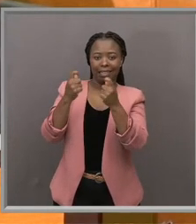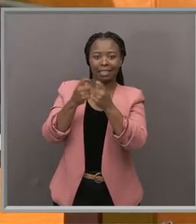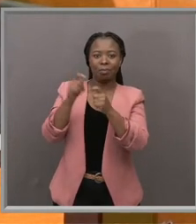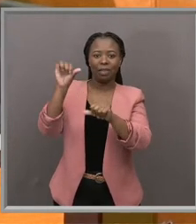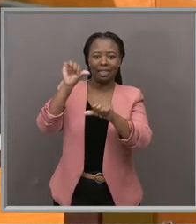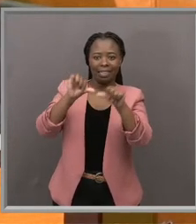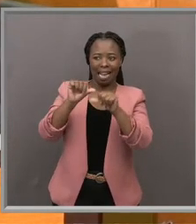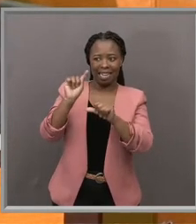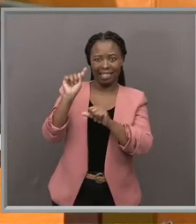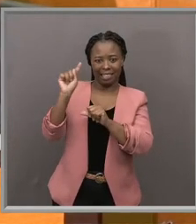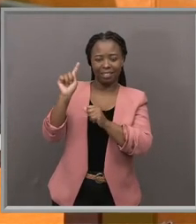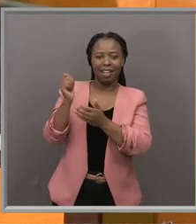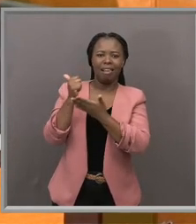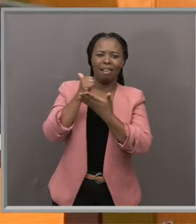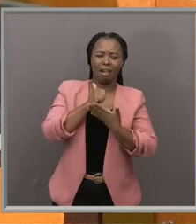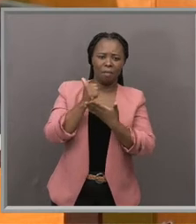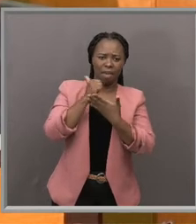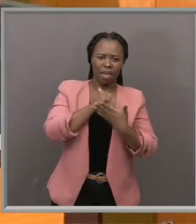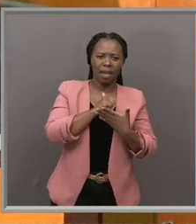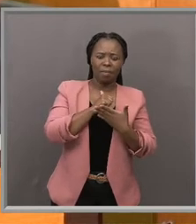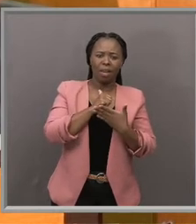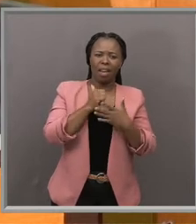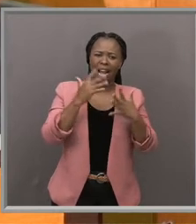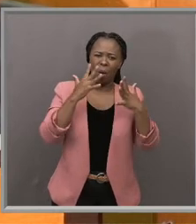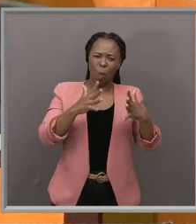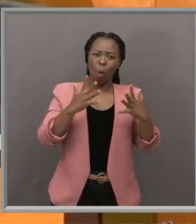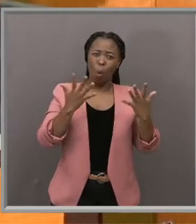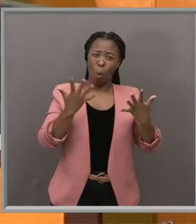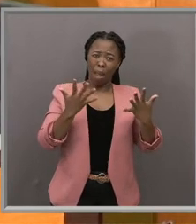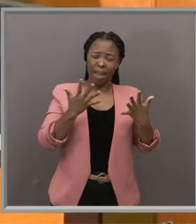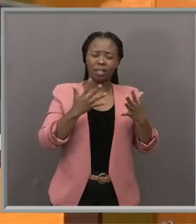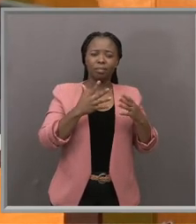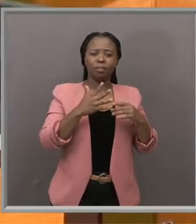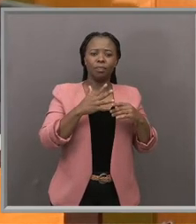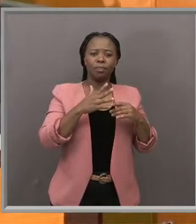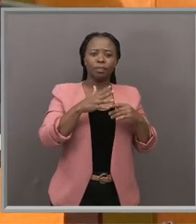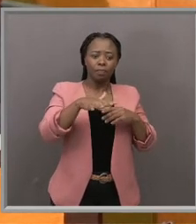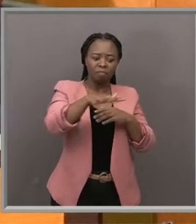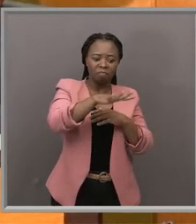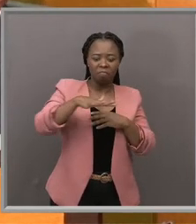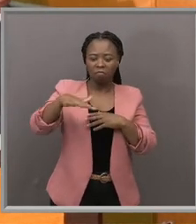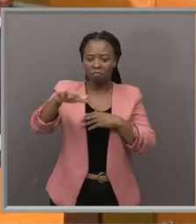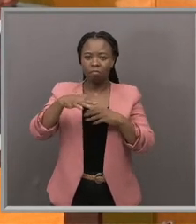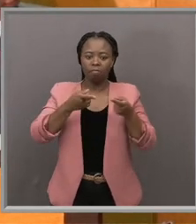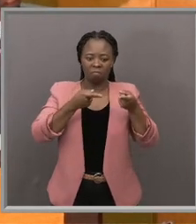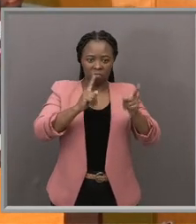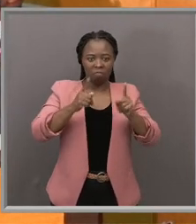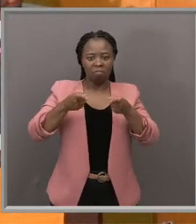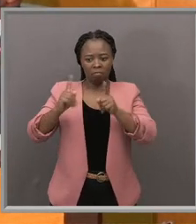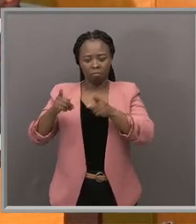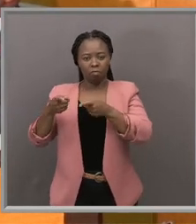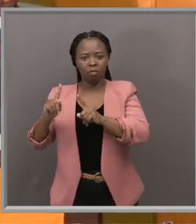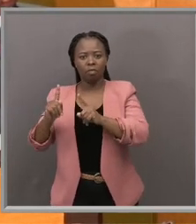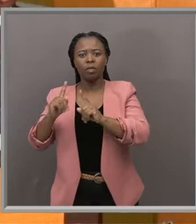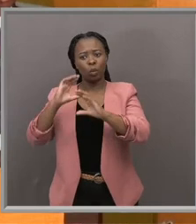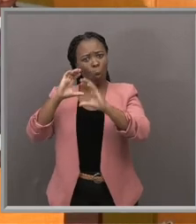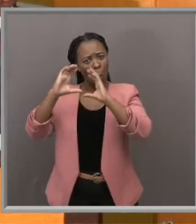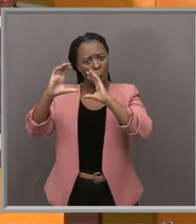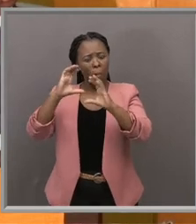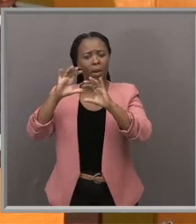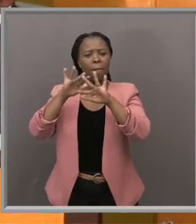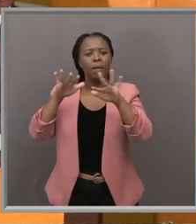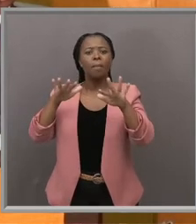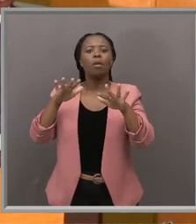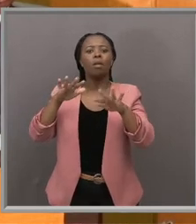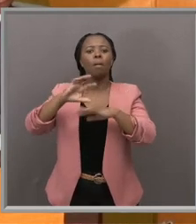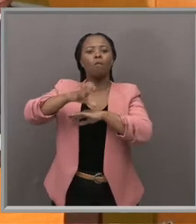particularly in dealing with various hotspots at different times and in communicating with the people of our province about what is